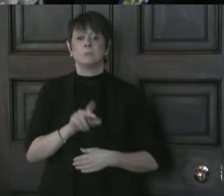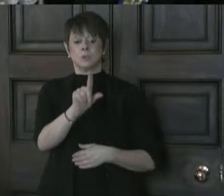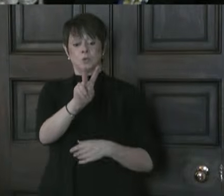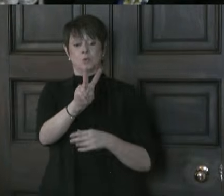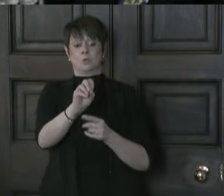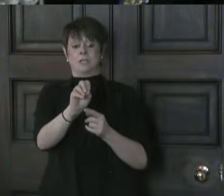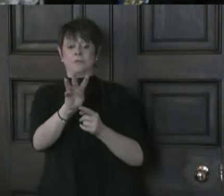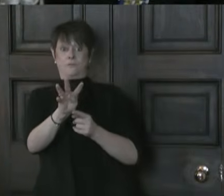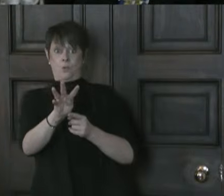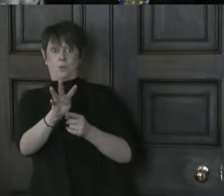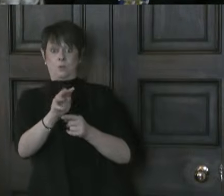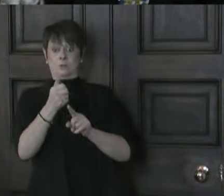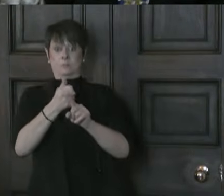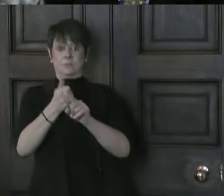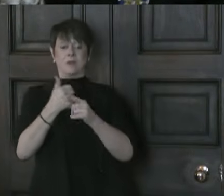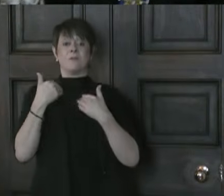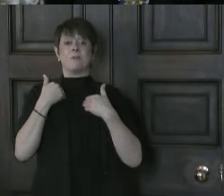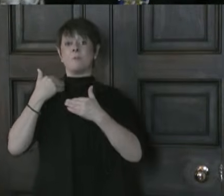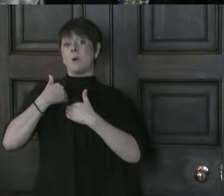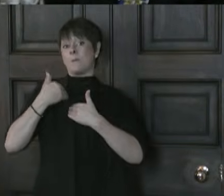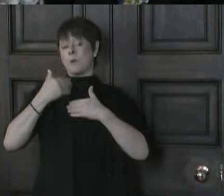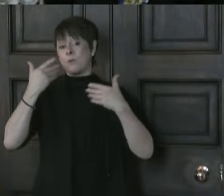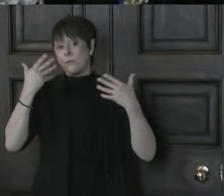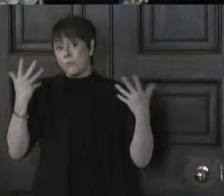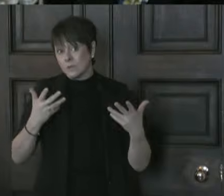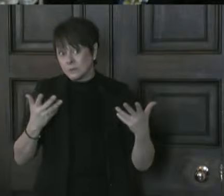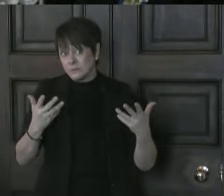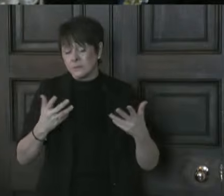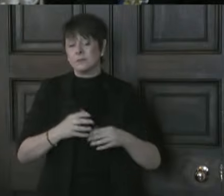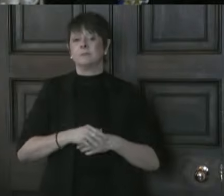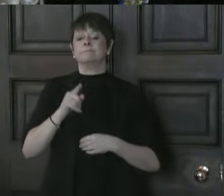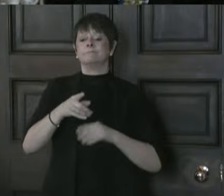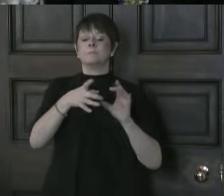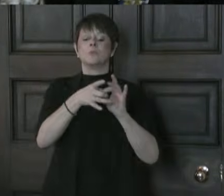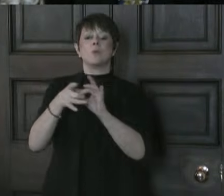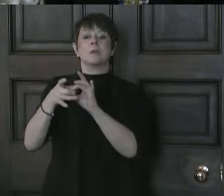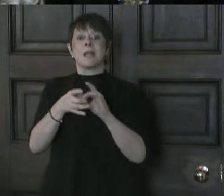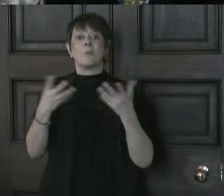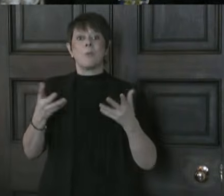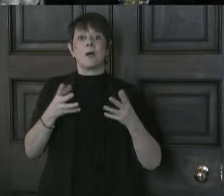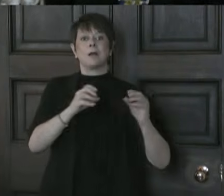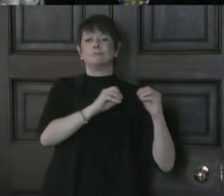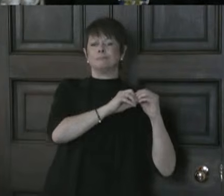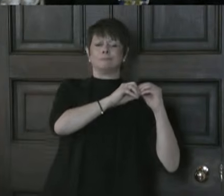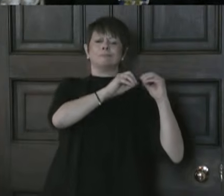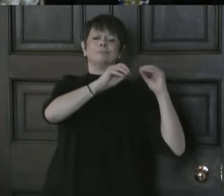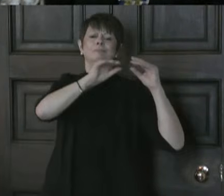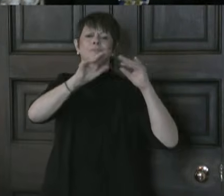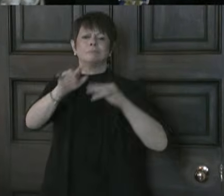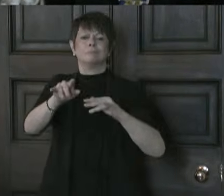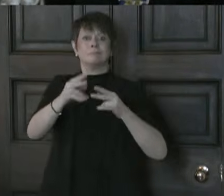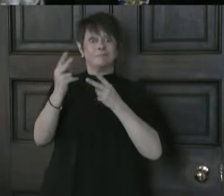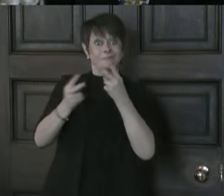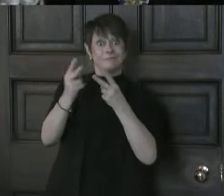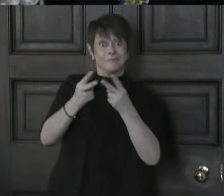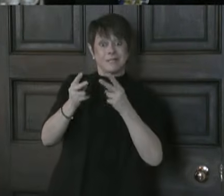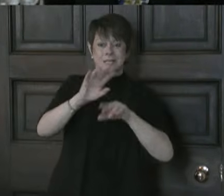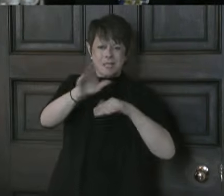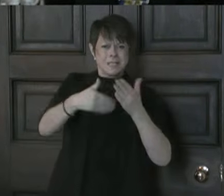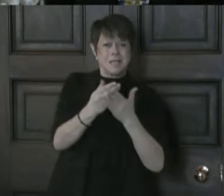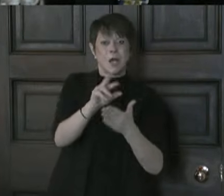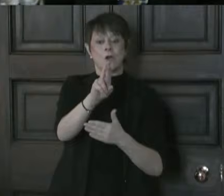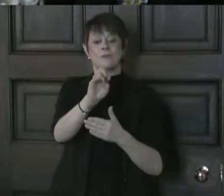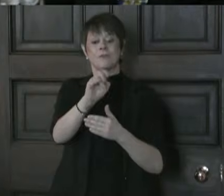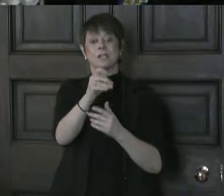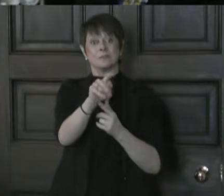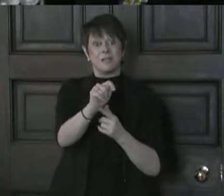was tasked with the responsibility of coordinating the pilgrimage of the entire regiment to visit the